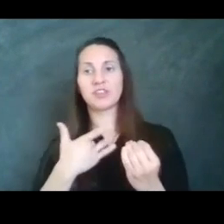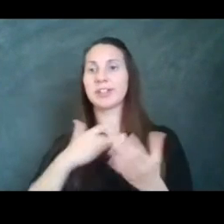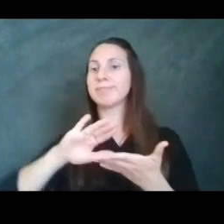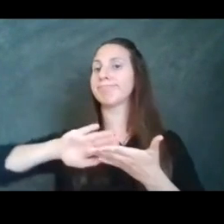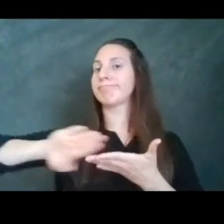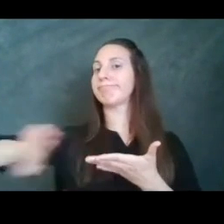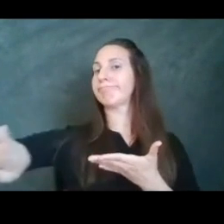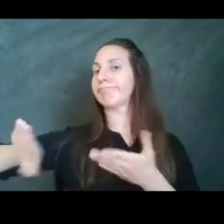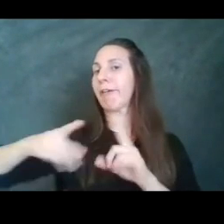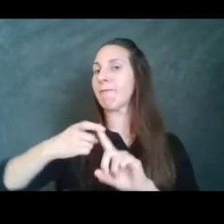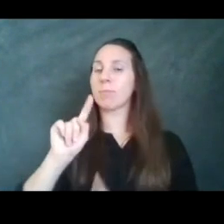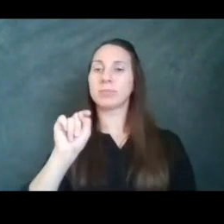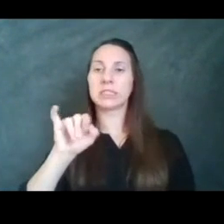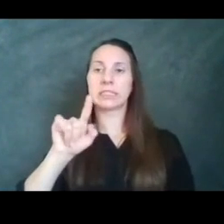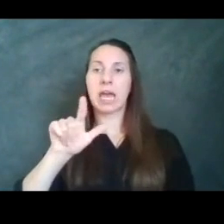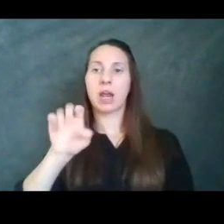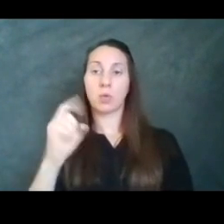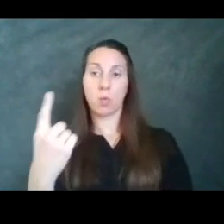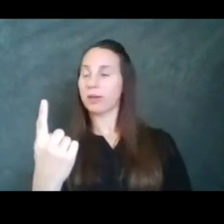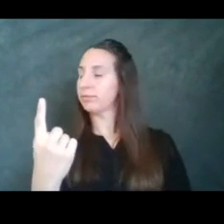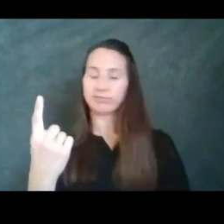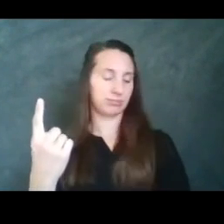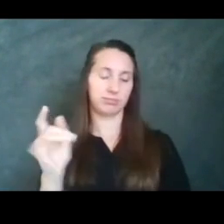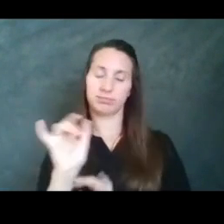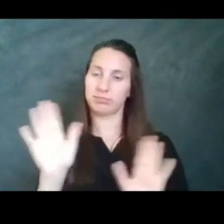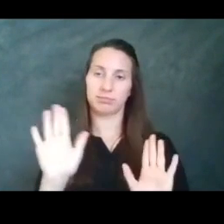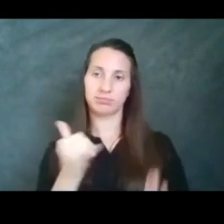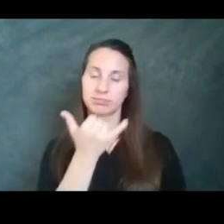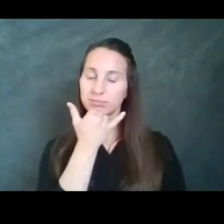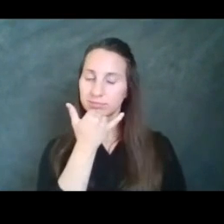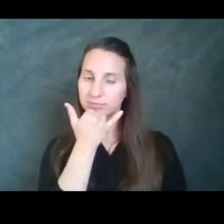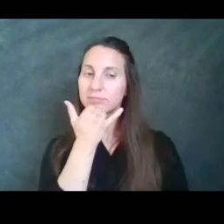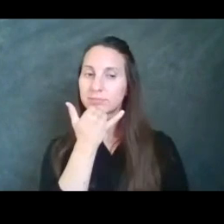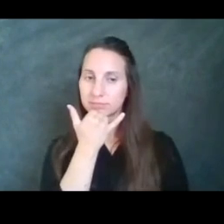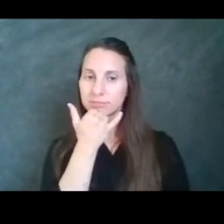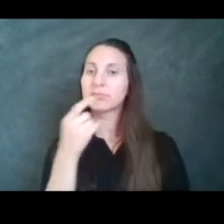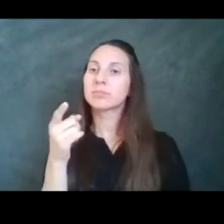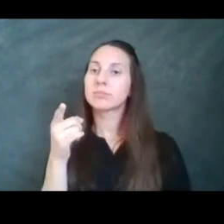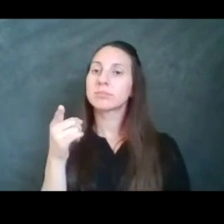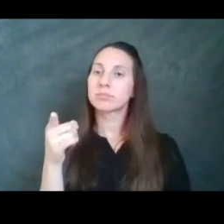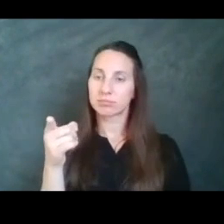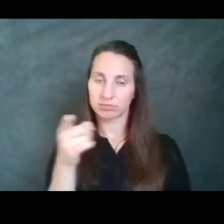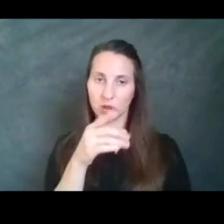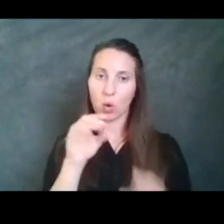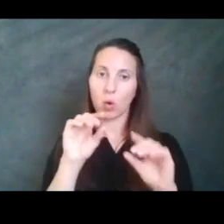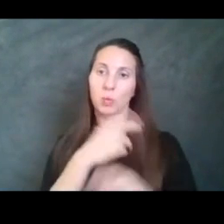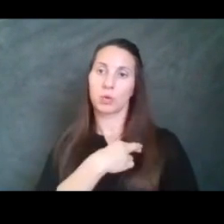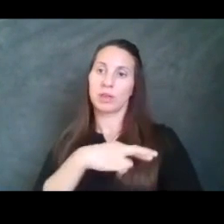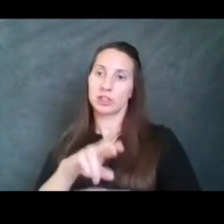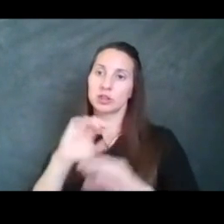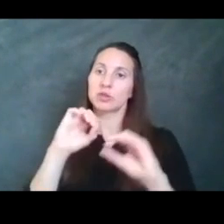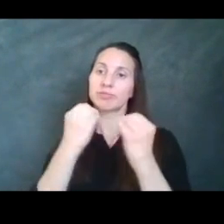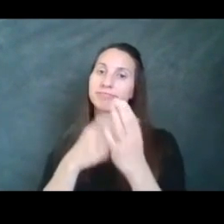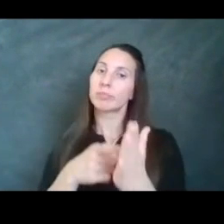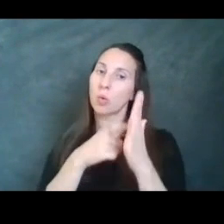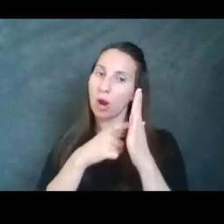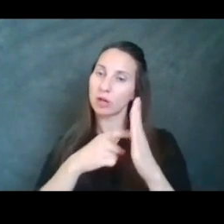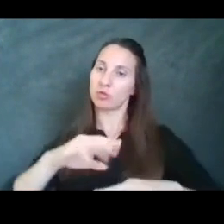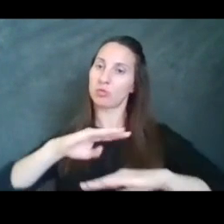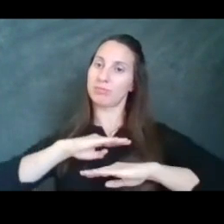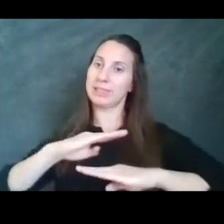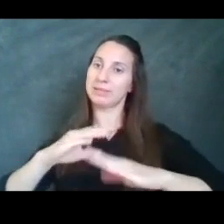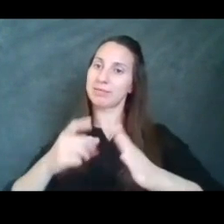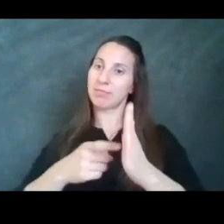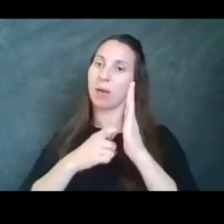not the case. They are required to meet the obligations under Title I. Title I